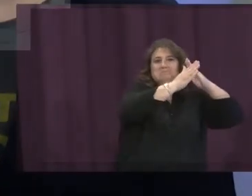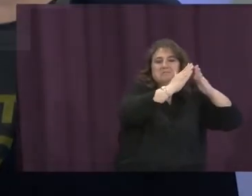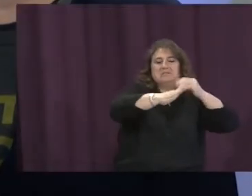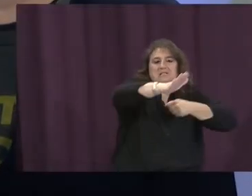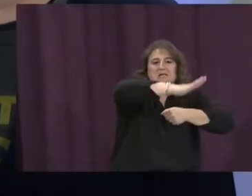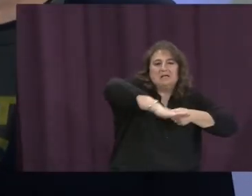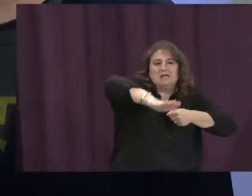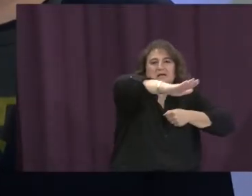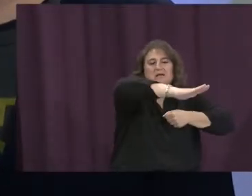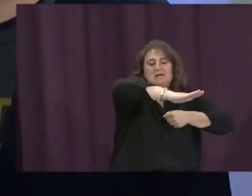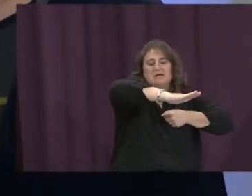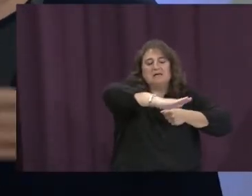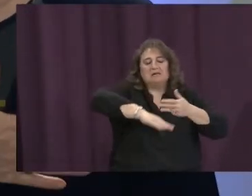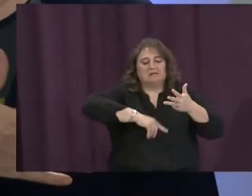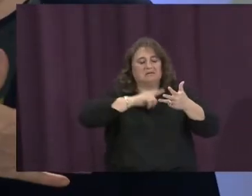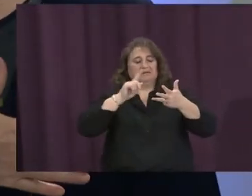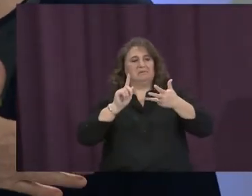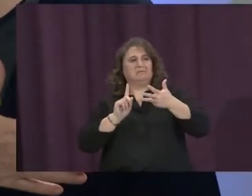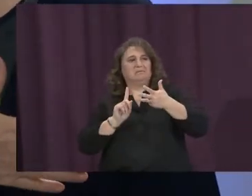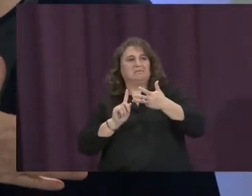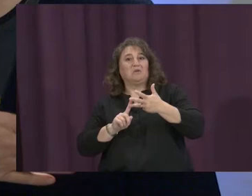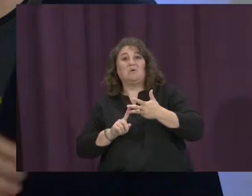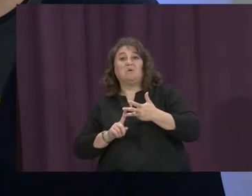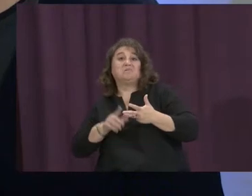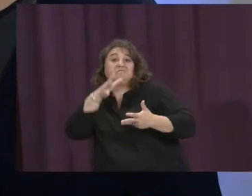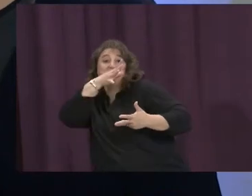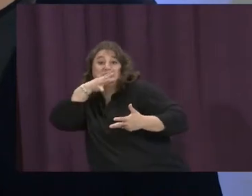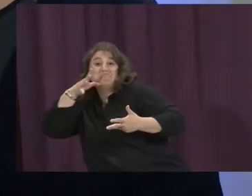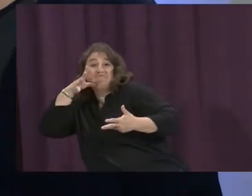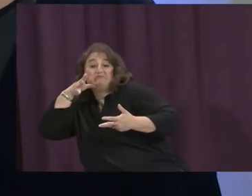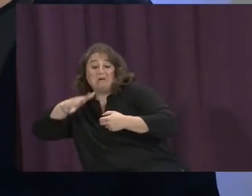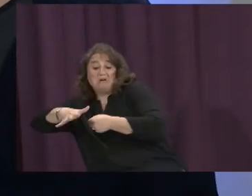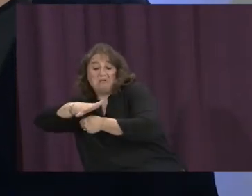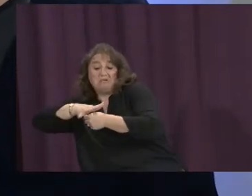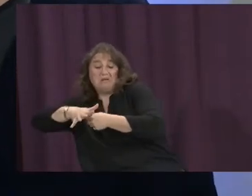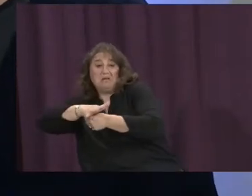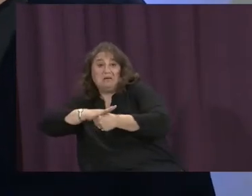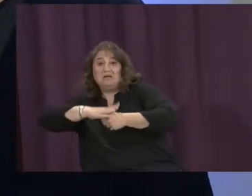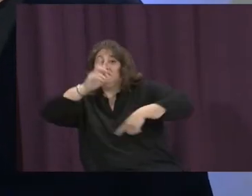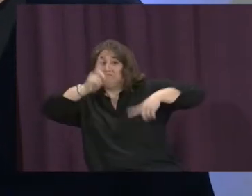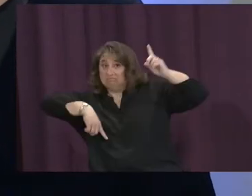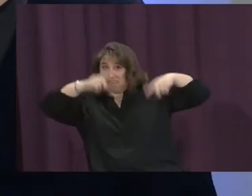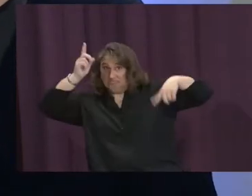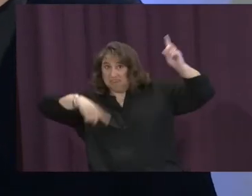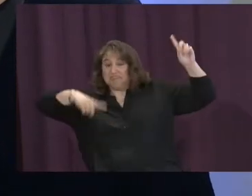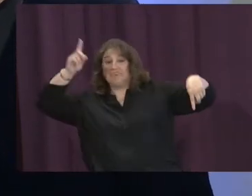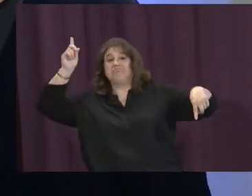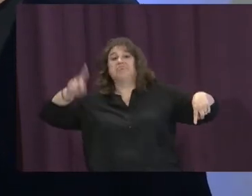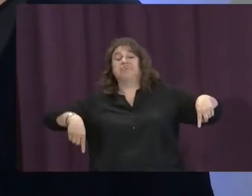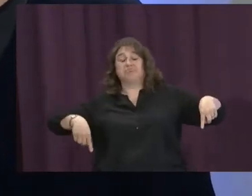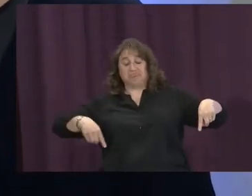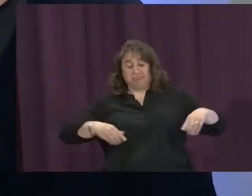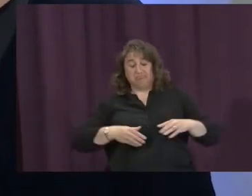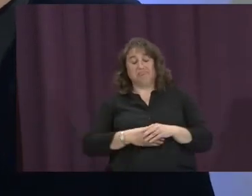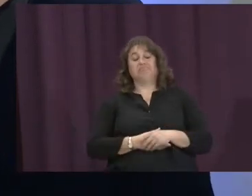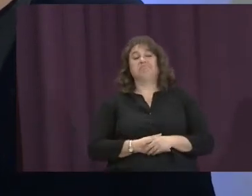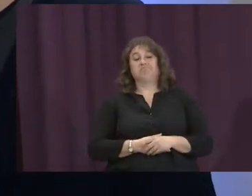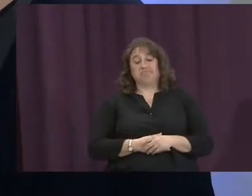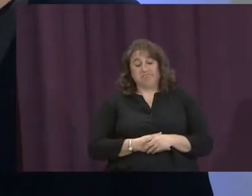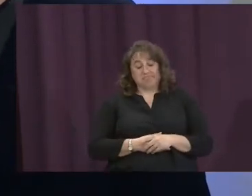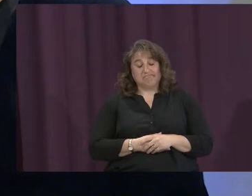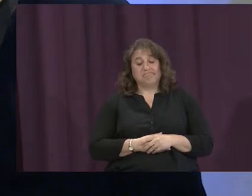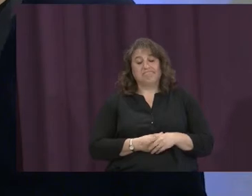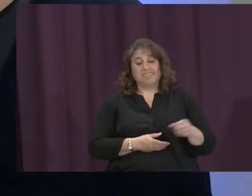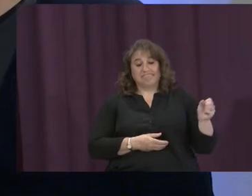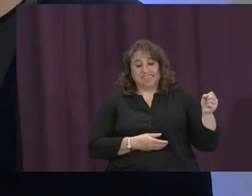like, say, um, out in the country. Yeah. Um, so that's something where there's lots of differences there for our homes. Yeah.